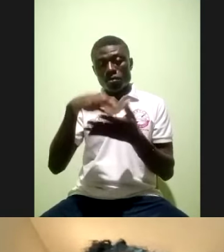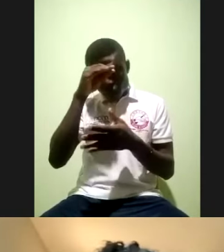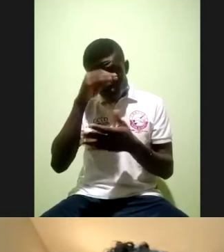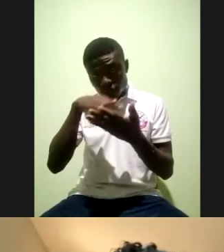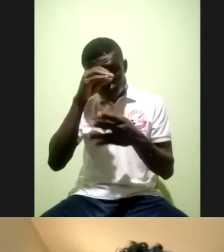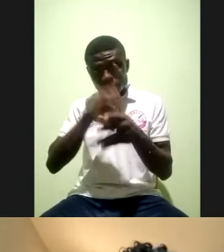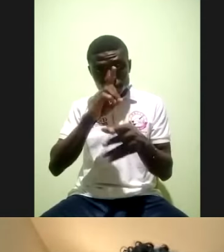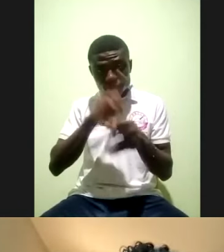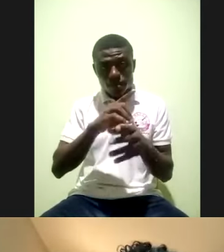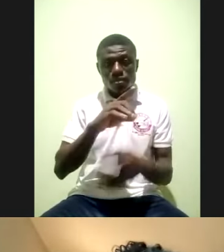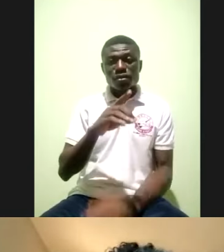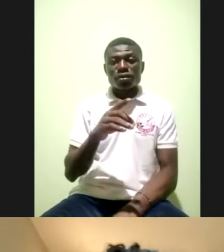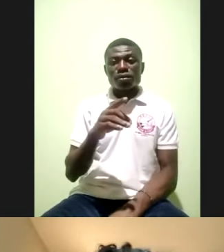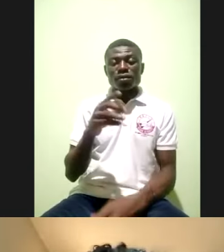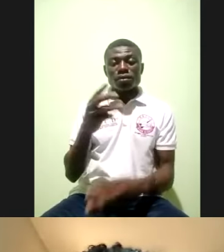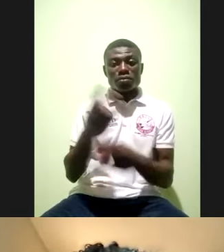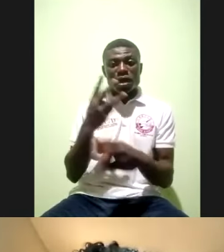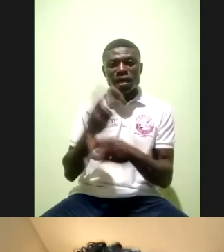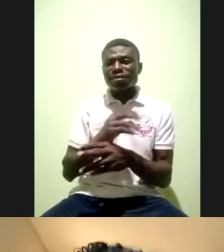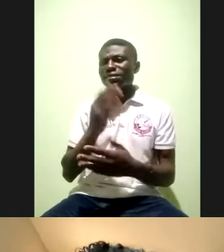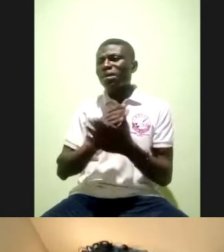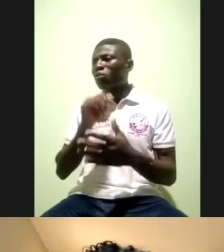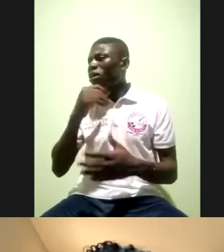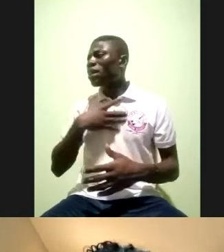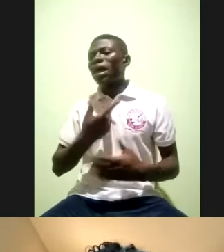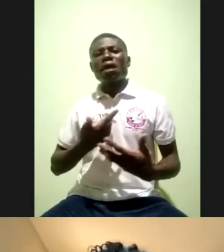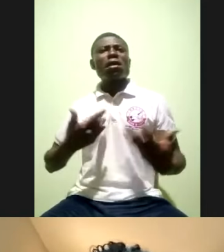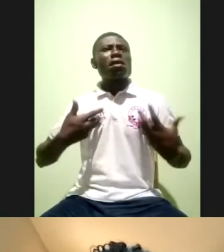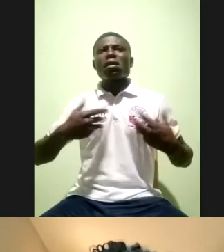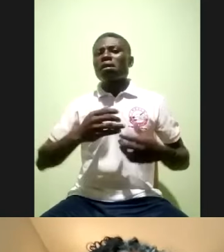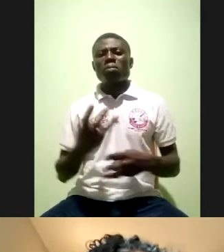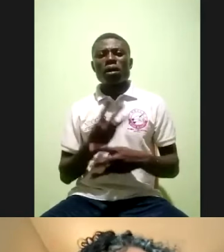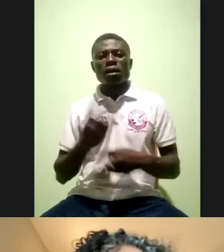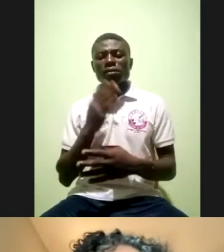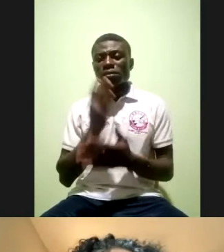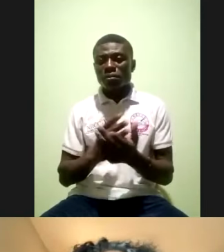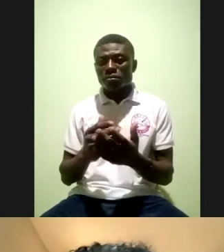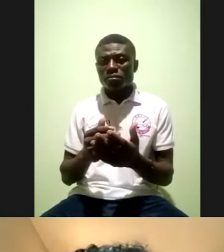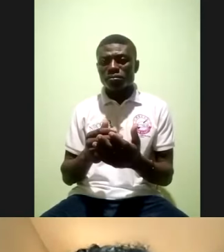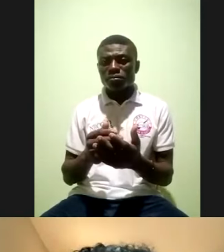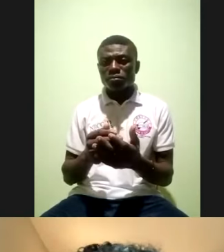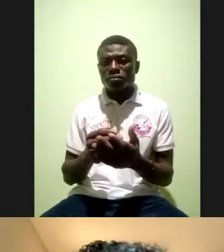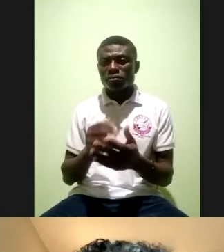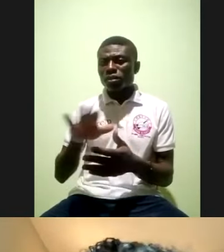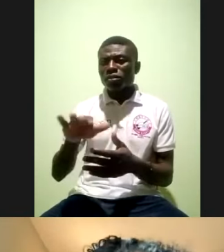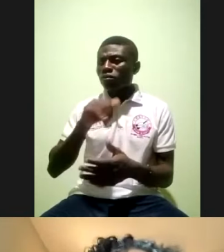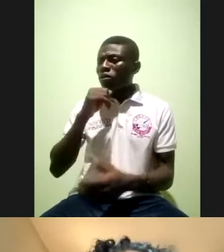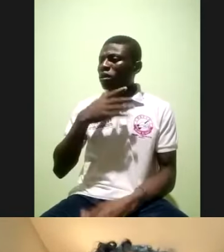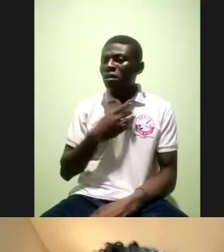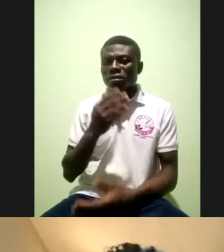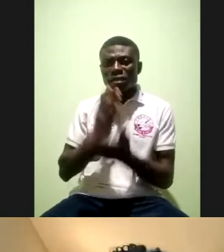from math anxiety. There is a fear of numbers in some children, but that doesn't mean that the kids have learning disabilities in